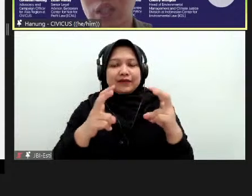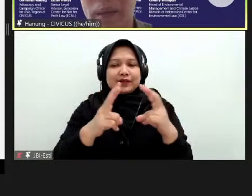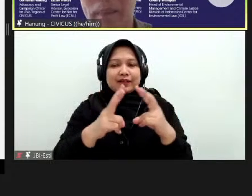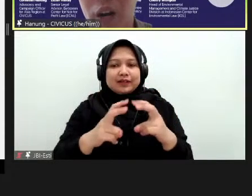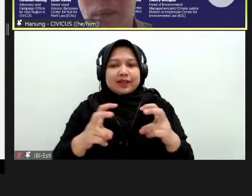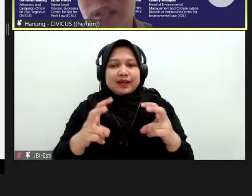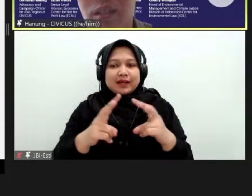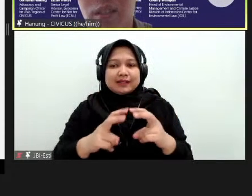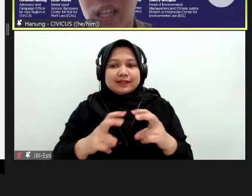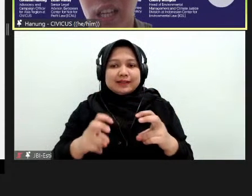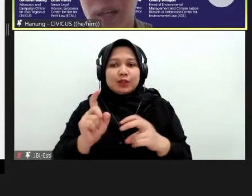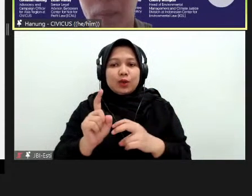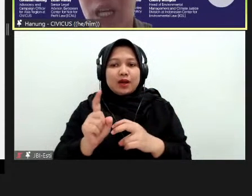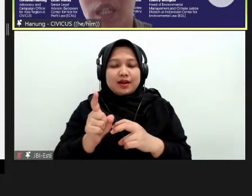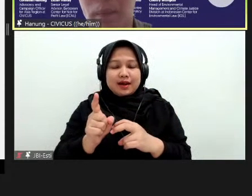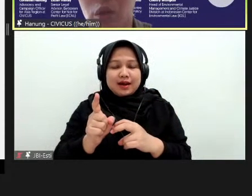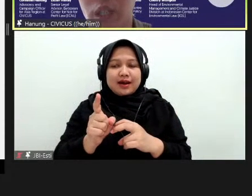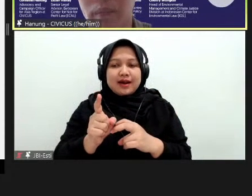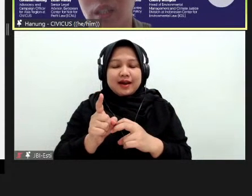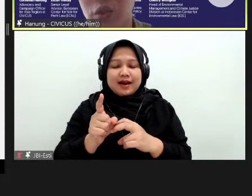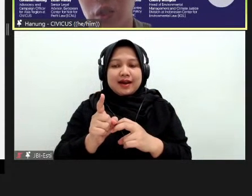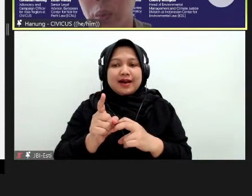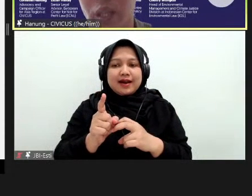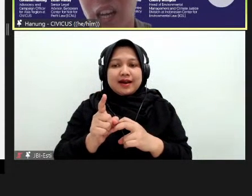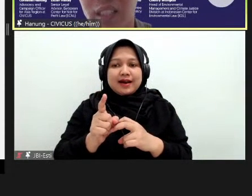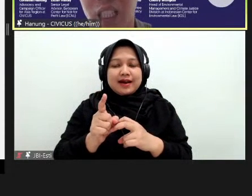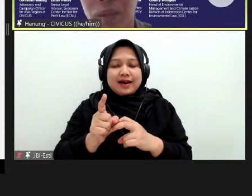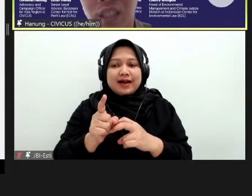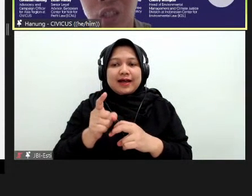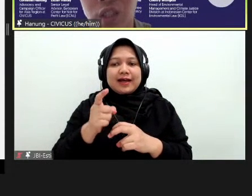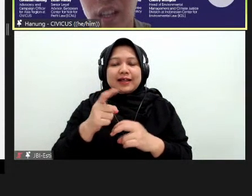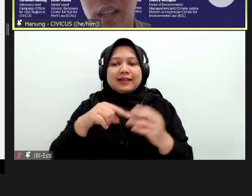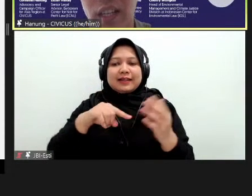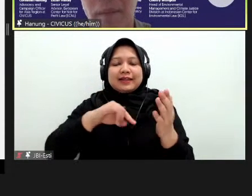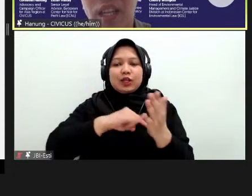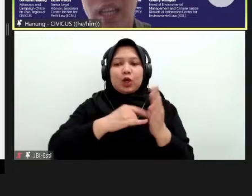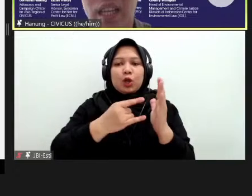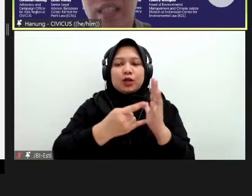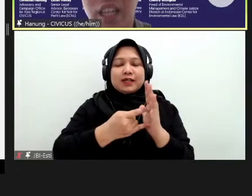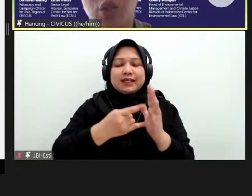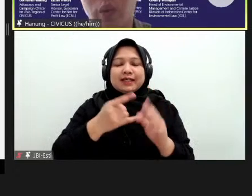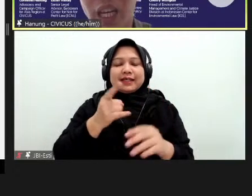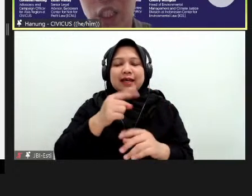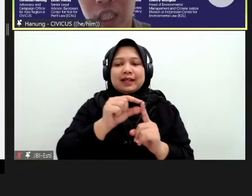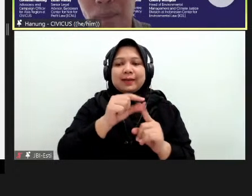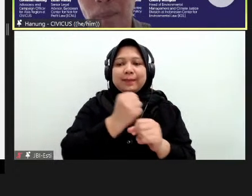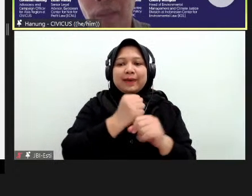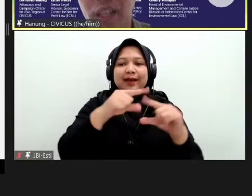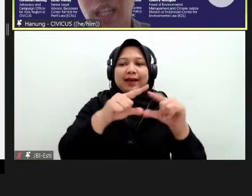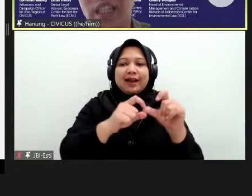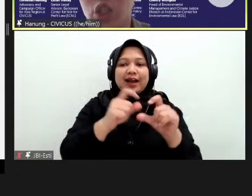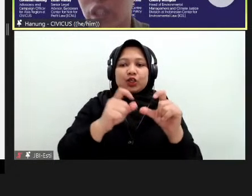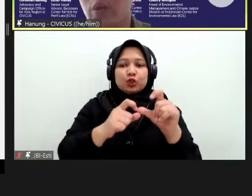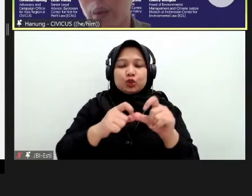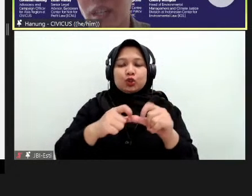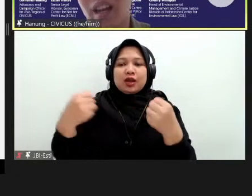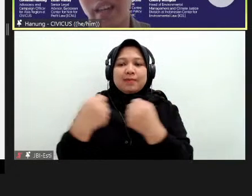also Bhutan Parliament approved a bill to decriminalize same-sex sexual relationship,